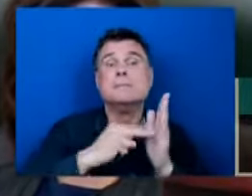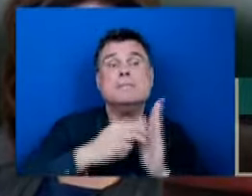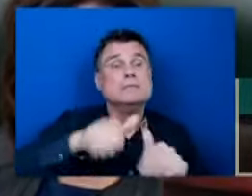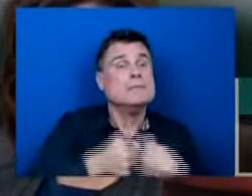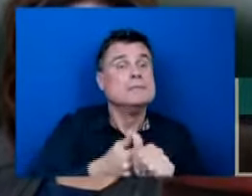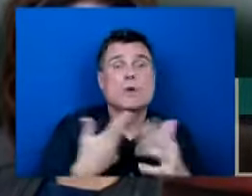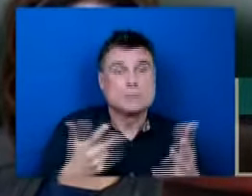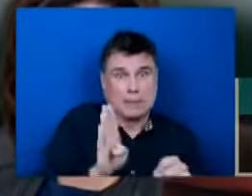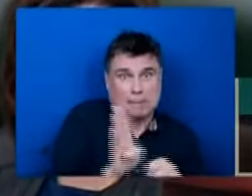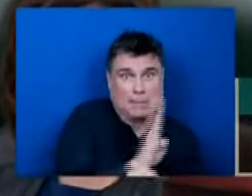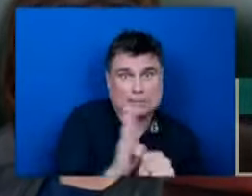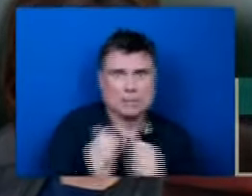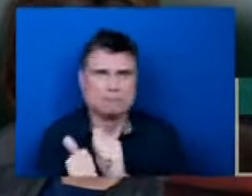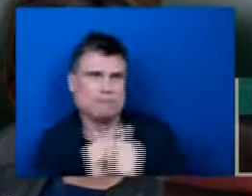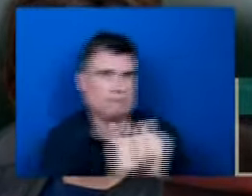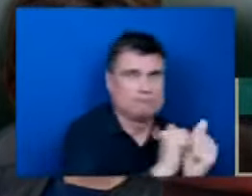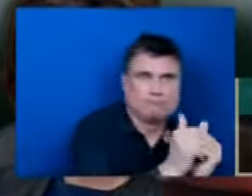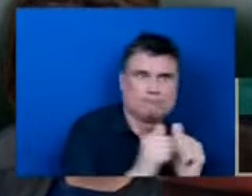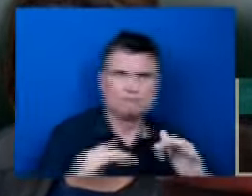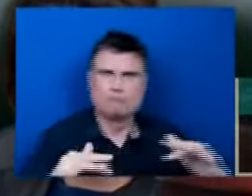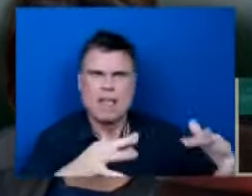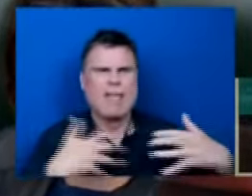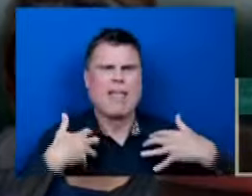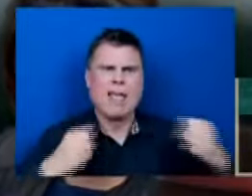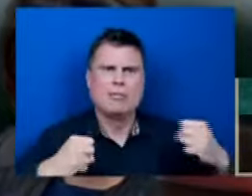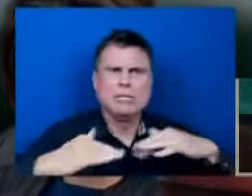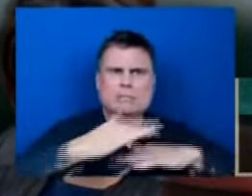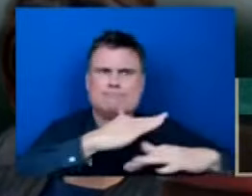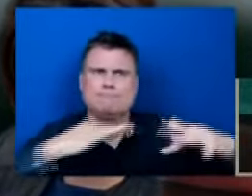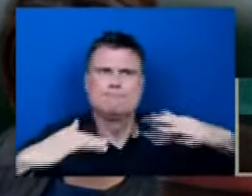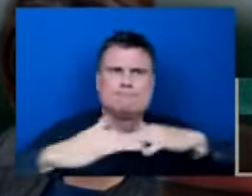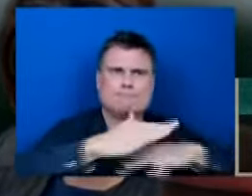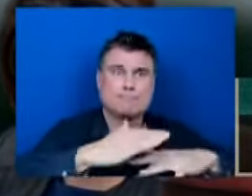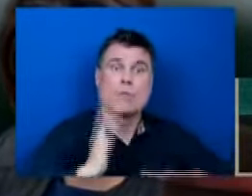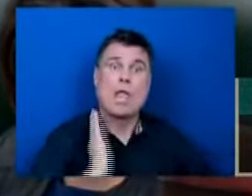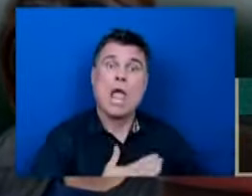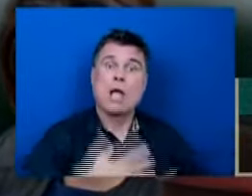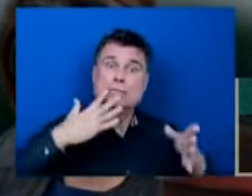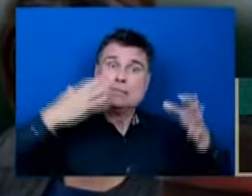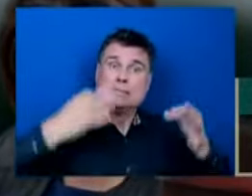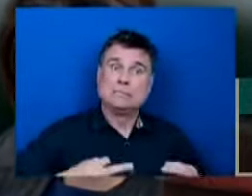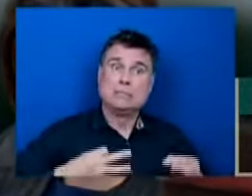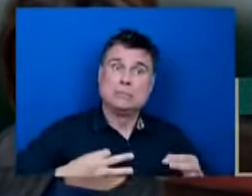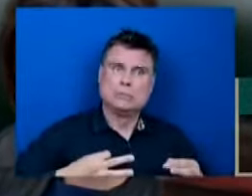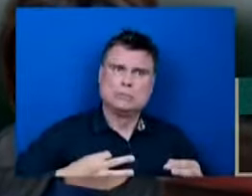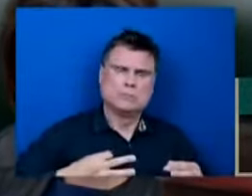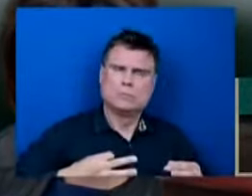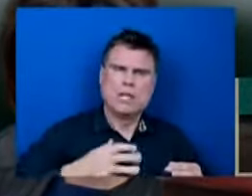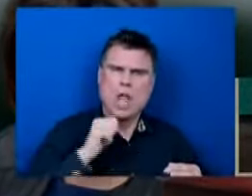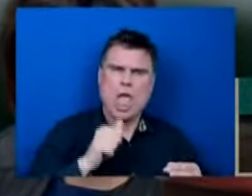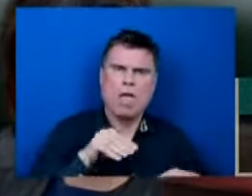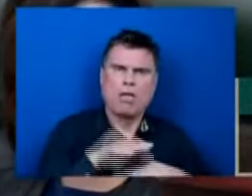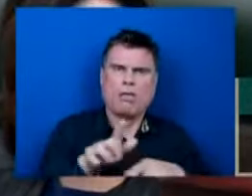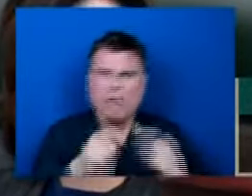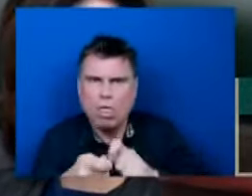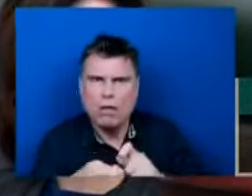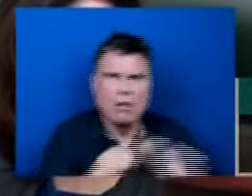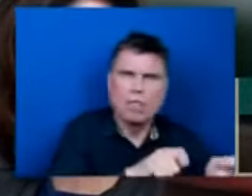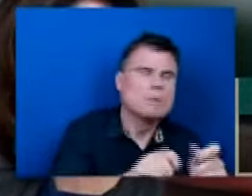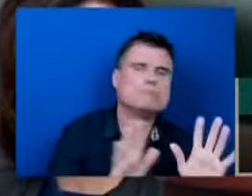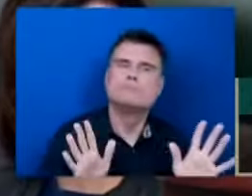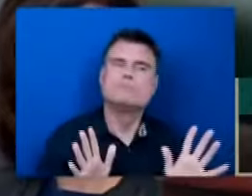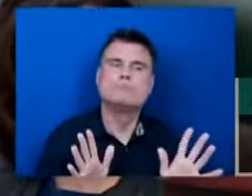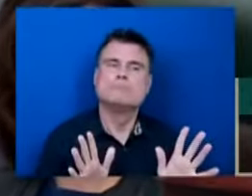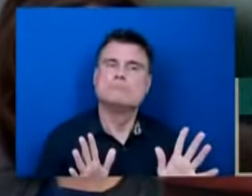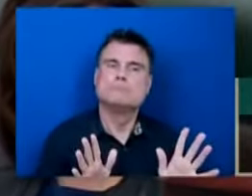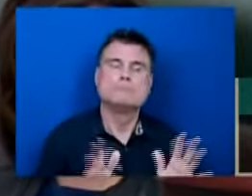where capital deployment decisions are not distorted. Mr. Speaker, at this juncture in our history, we have the benefit of